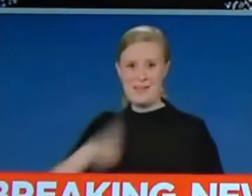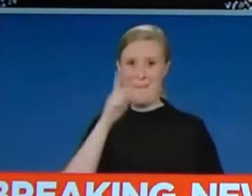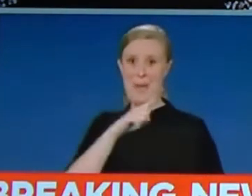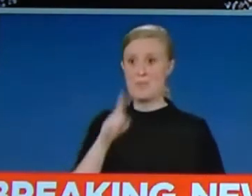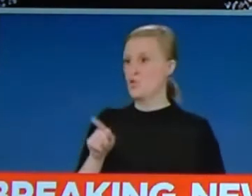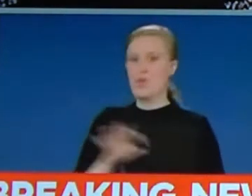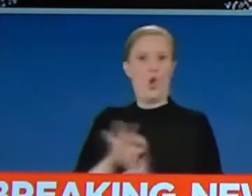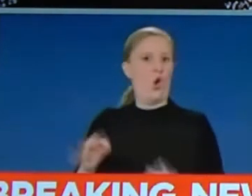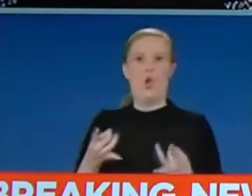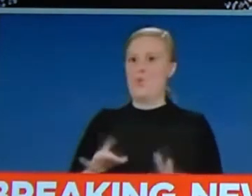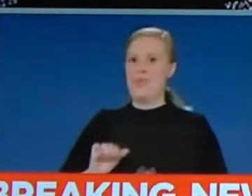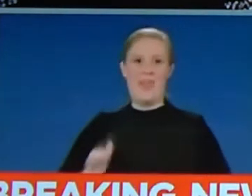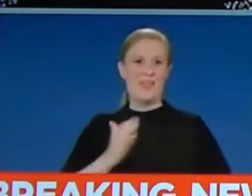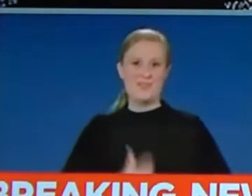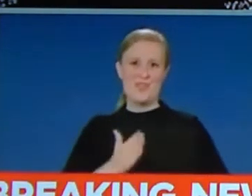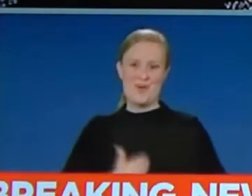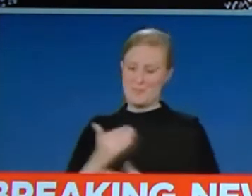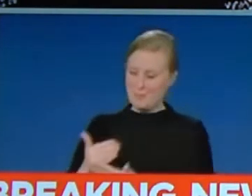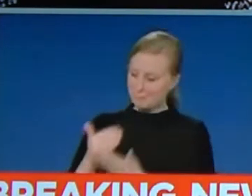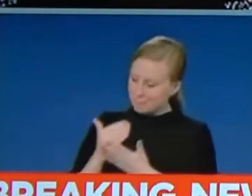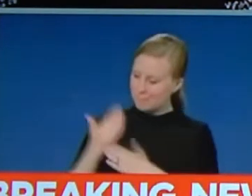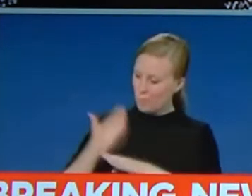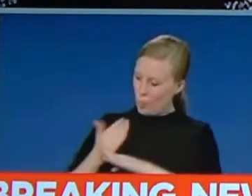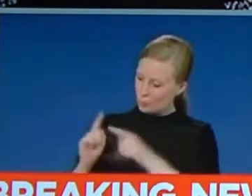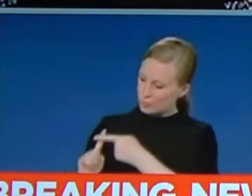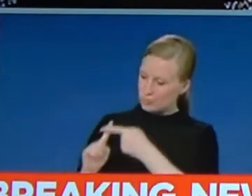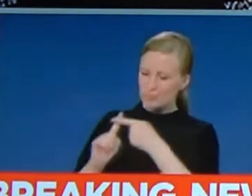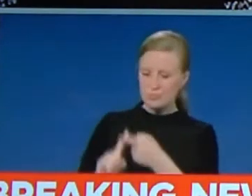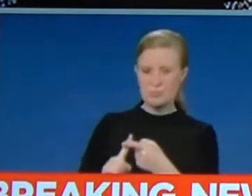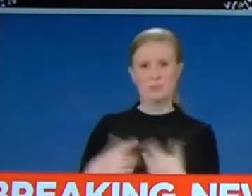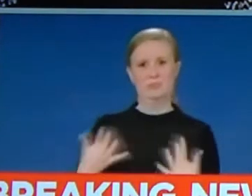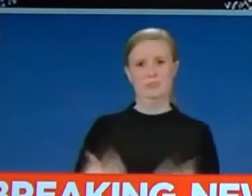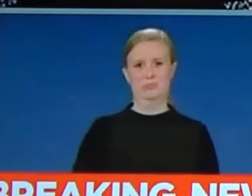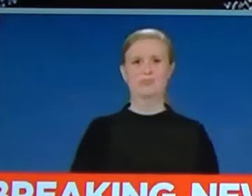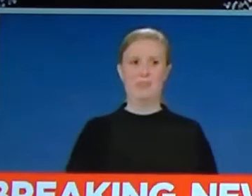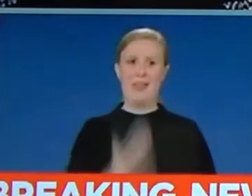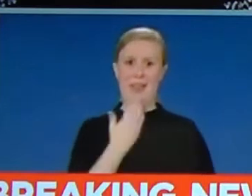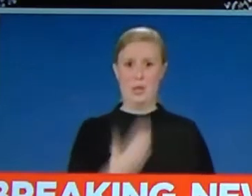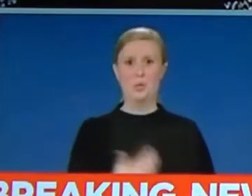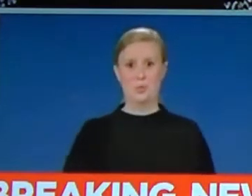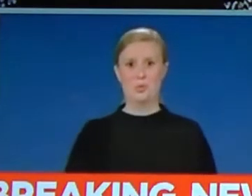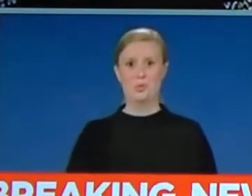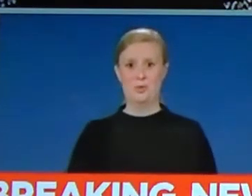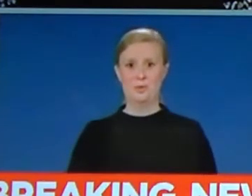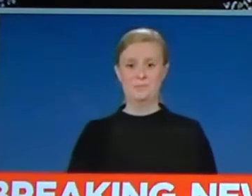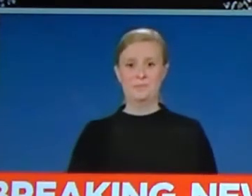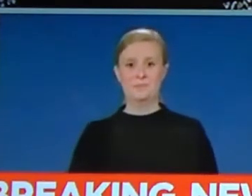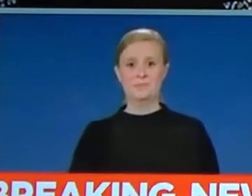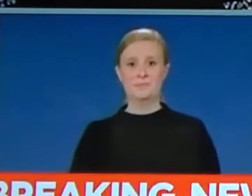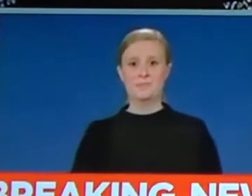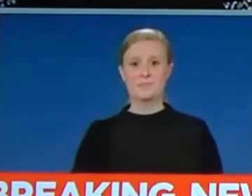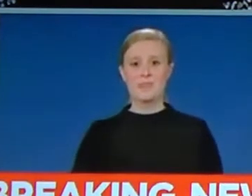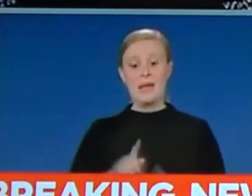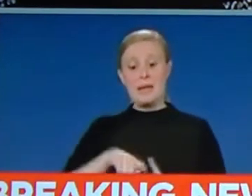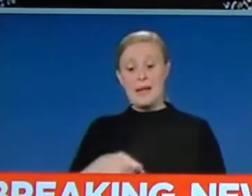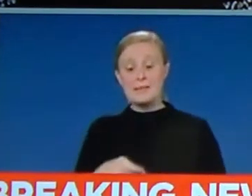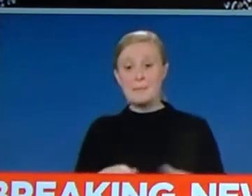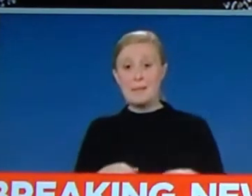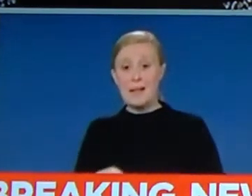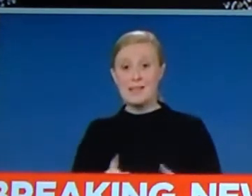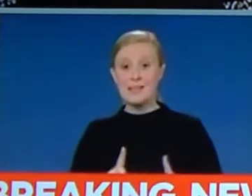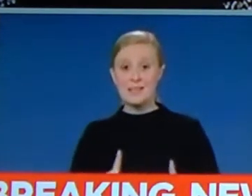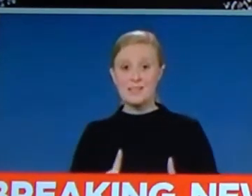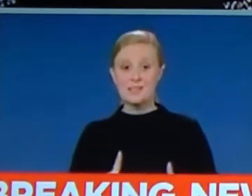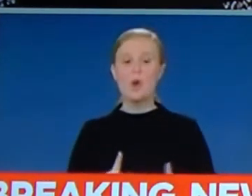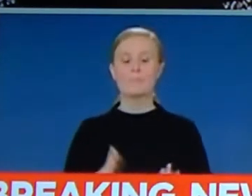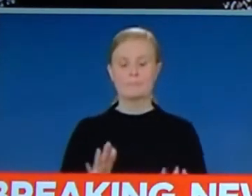represents a massive reform to our employment relations system. Some next steps that are to be undertaken, and I should congratulate the